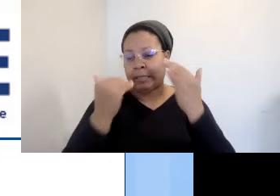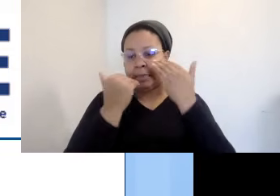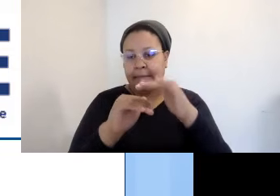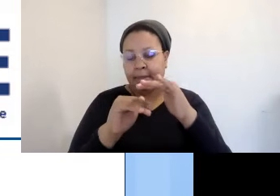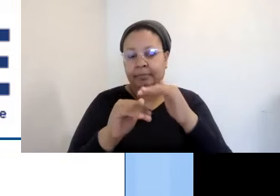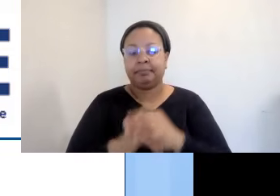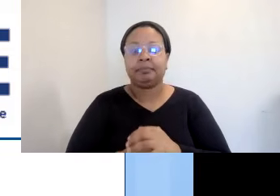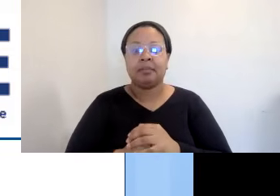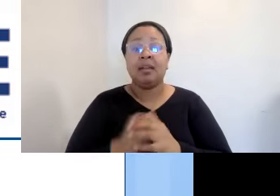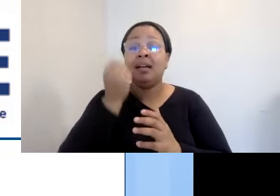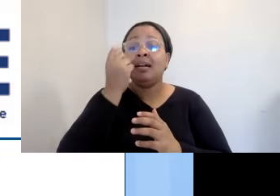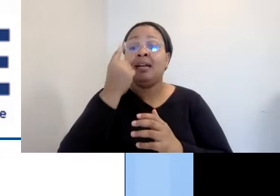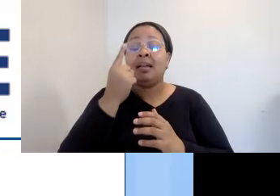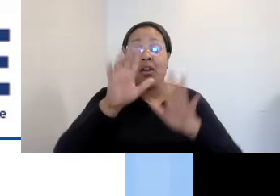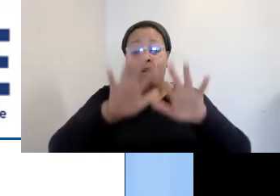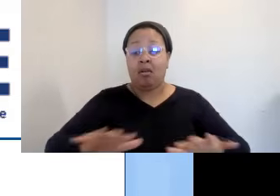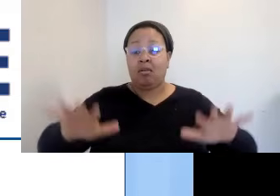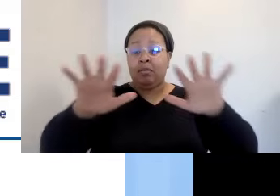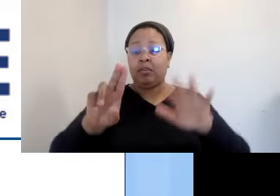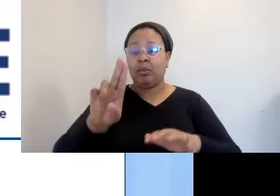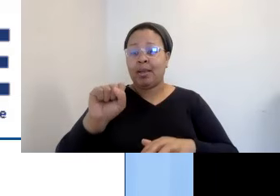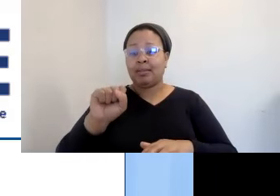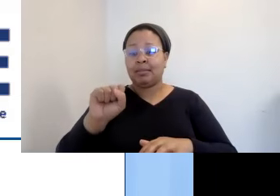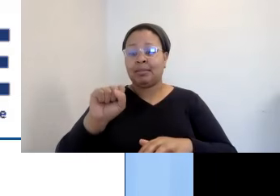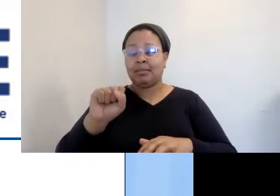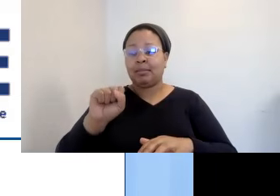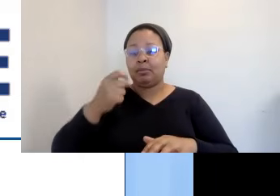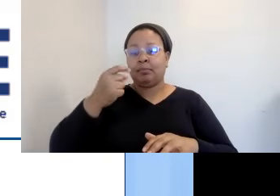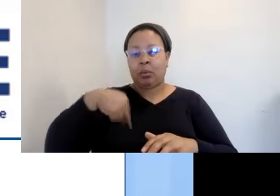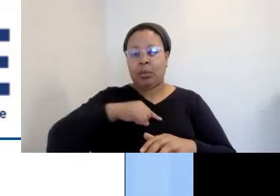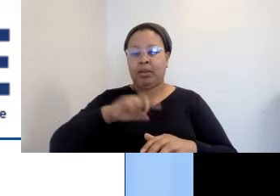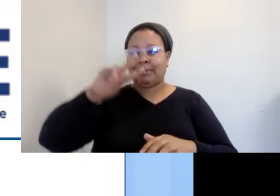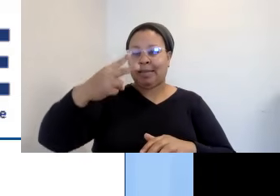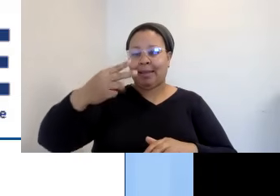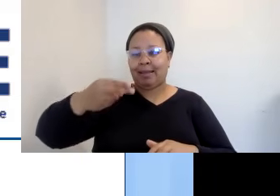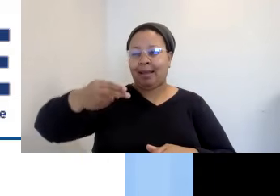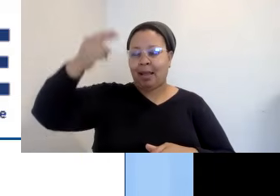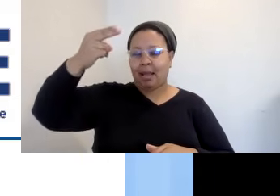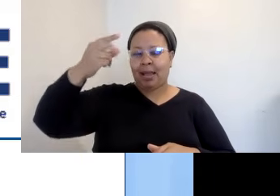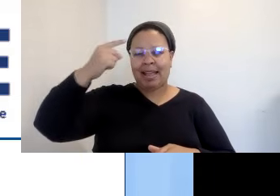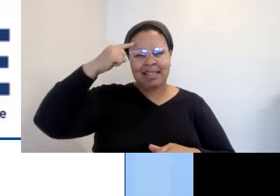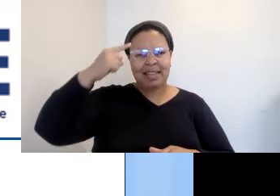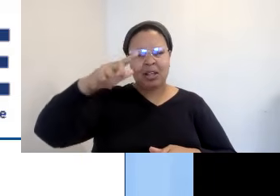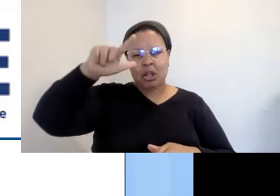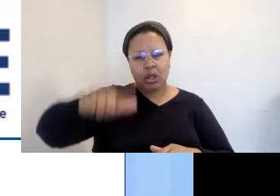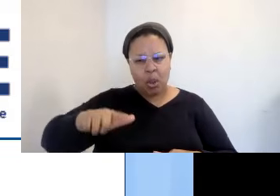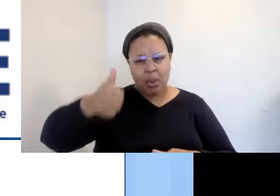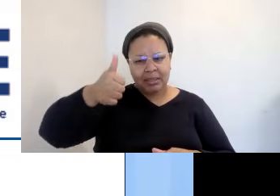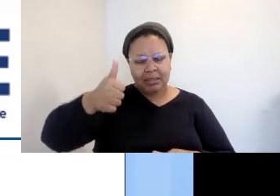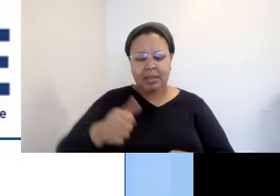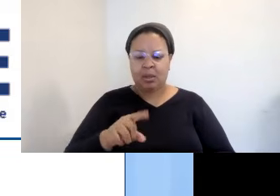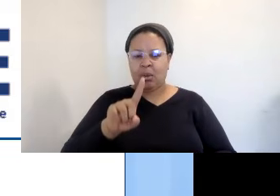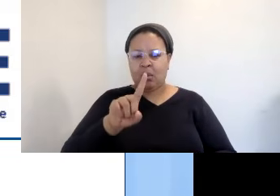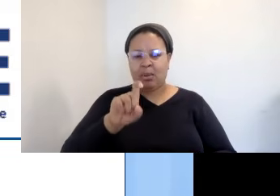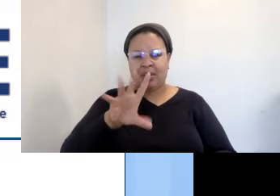say that we are the second highest in the nation. The lowest I ever seen was about maybe 150,000,